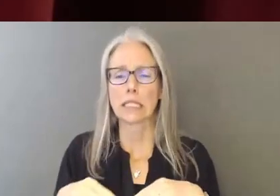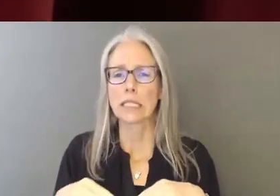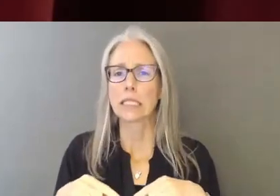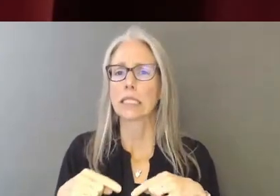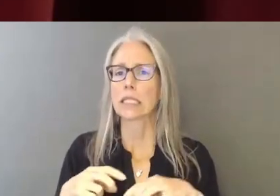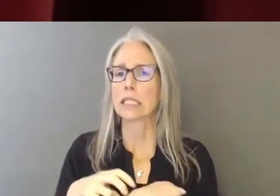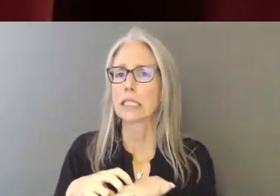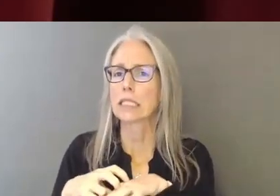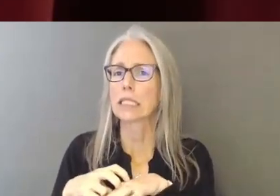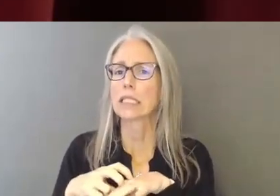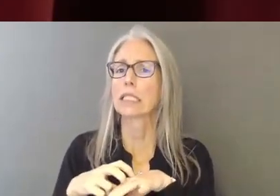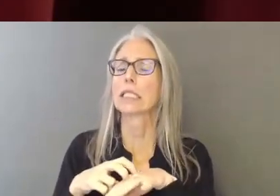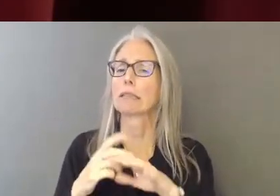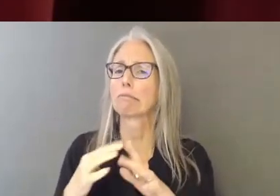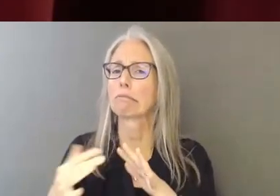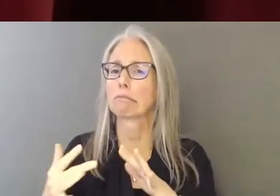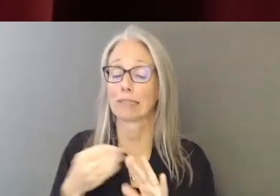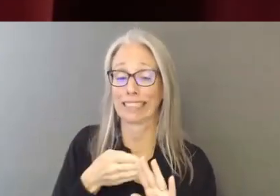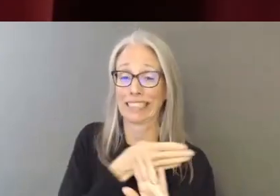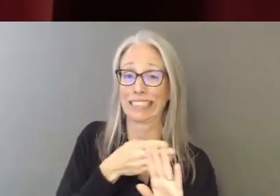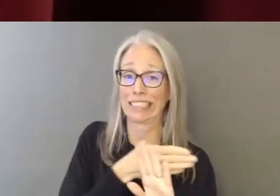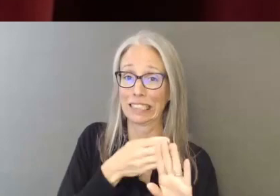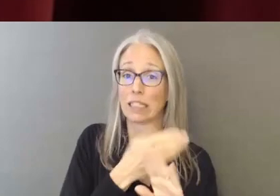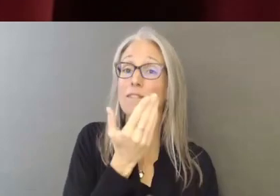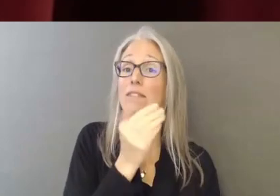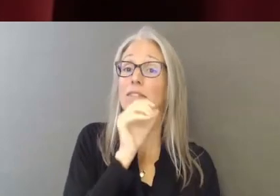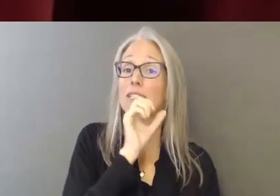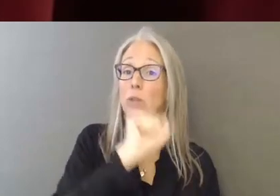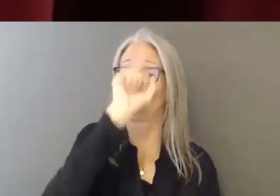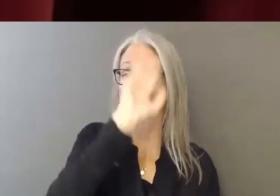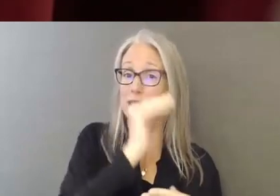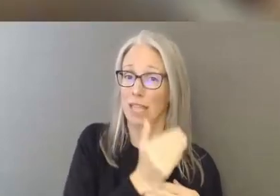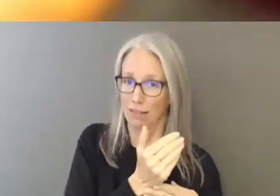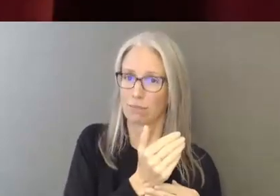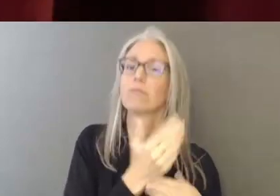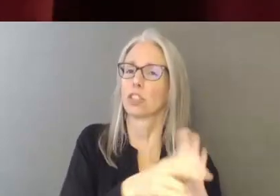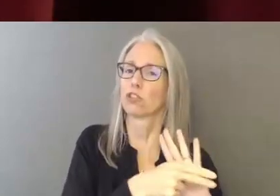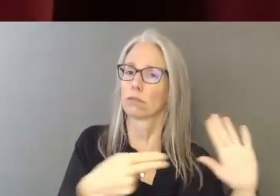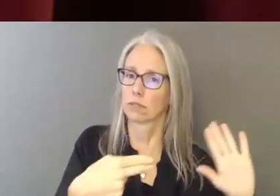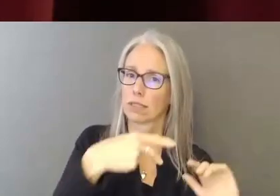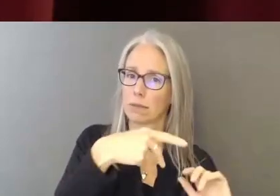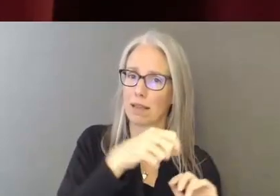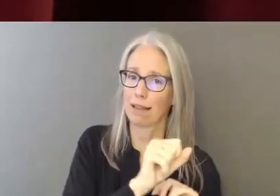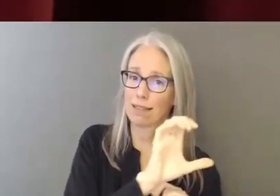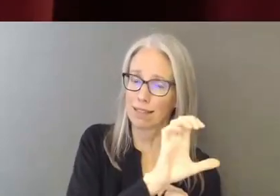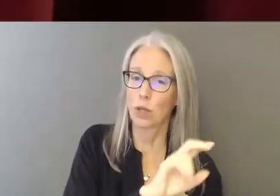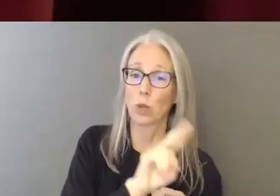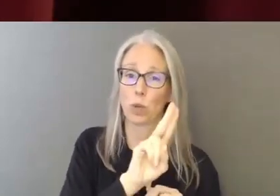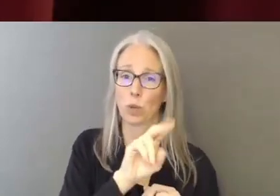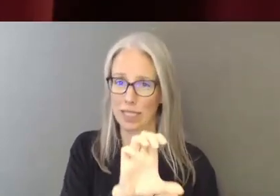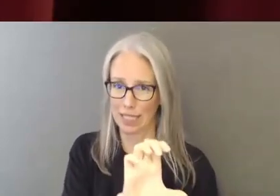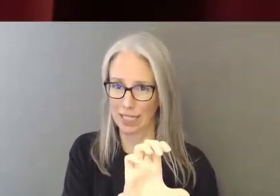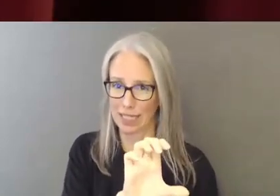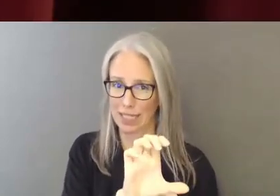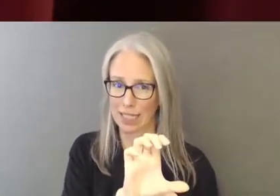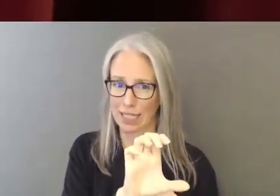my 15-year-old son's diagnosis of UC and PSC. I left the meeting feeling like I